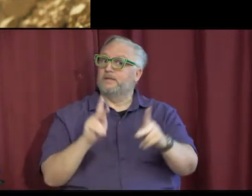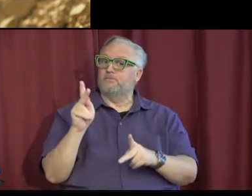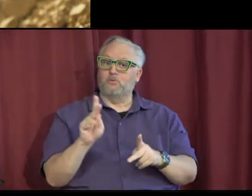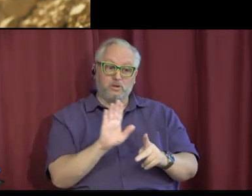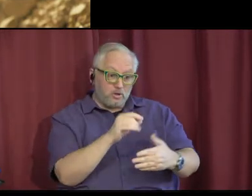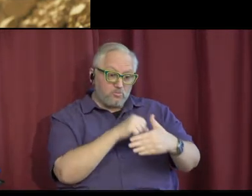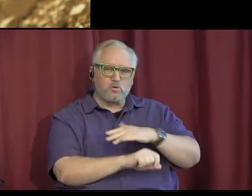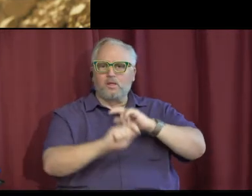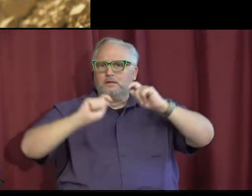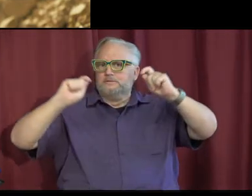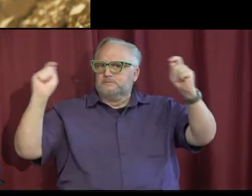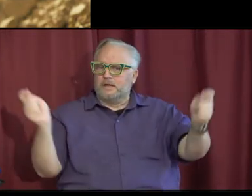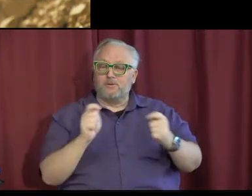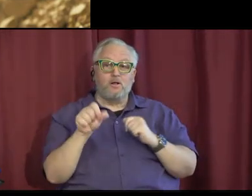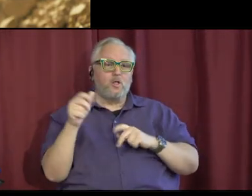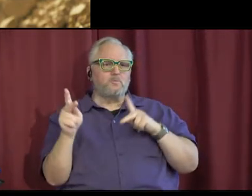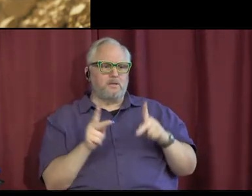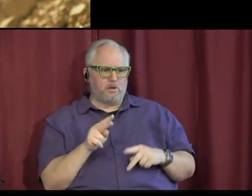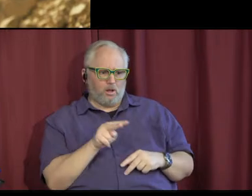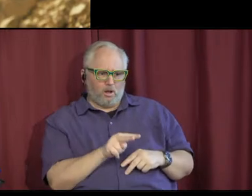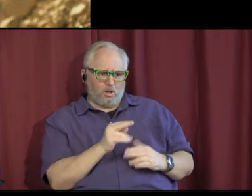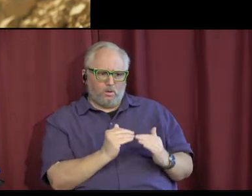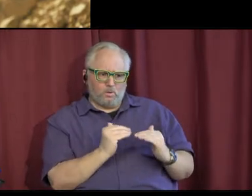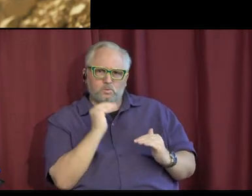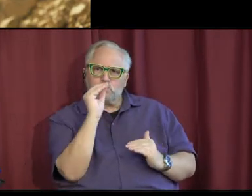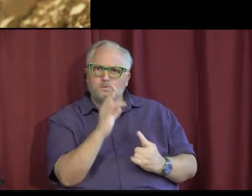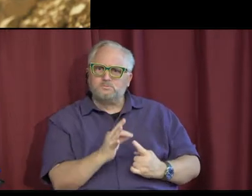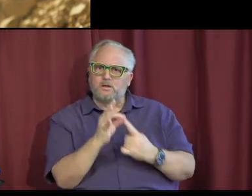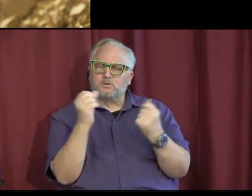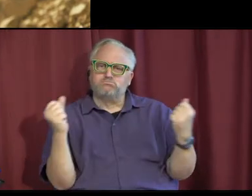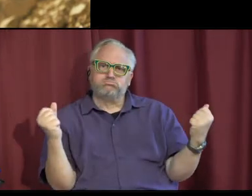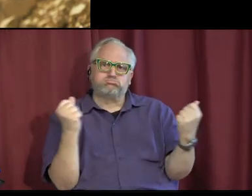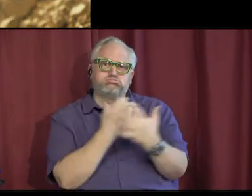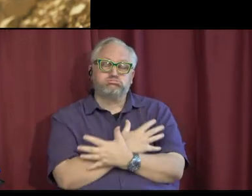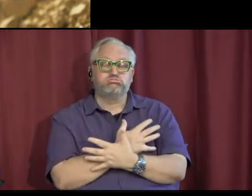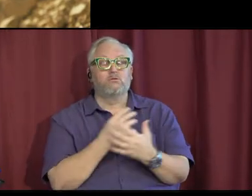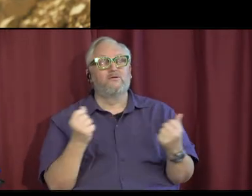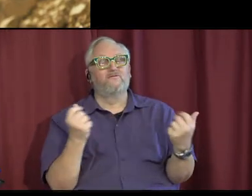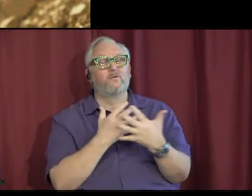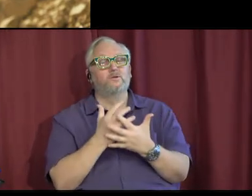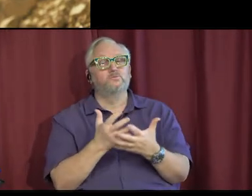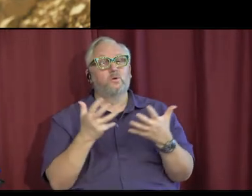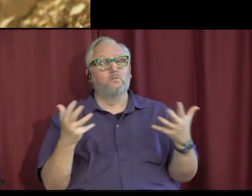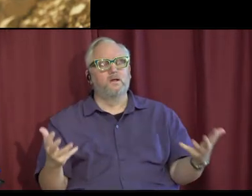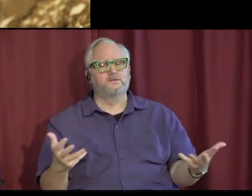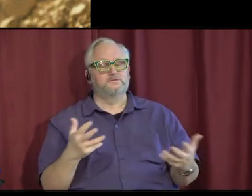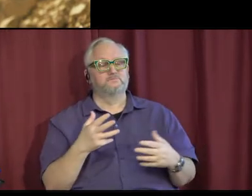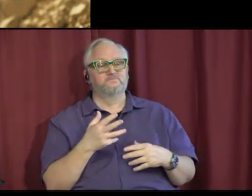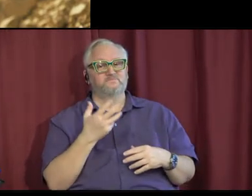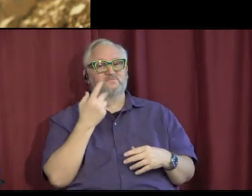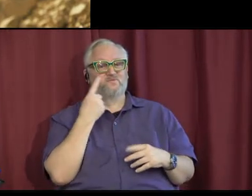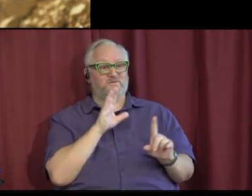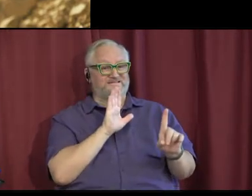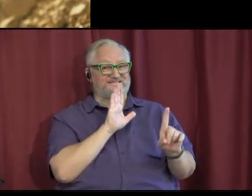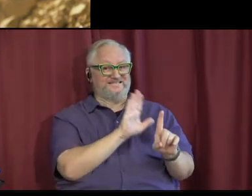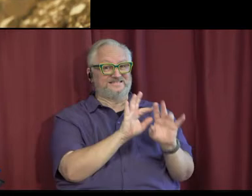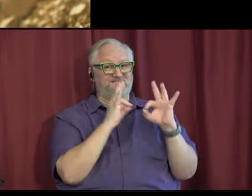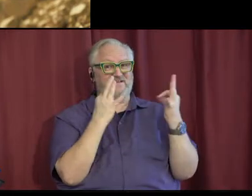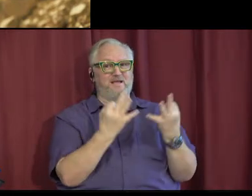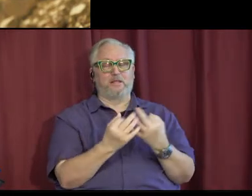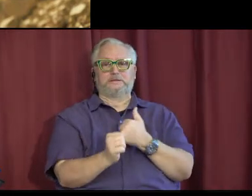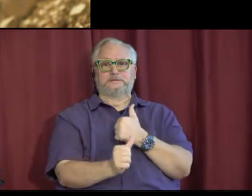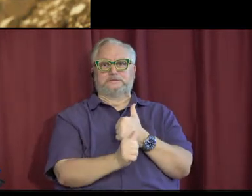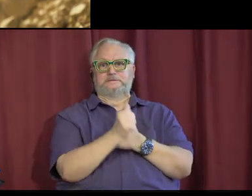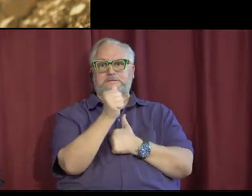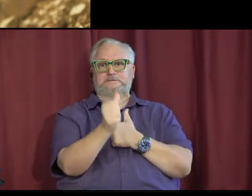of how special he was. They were so afraid, in fact, that it became dangerous for his family, so they